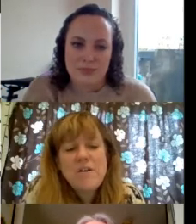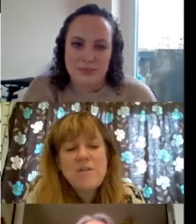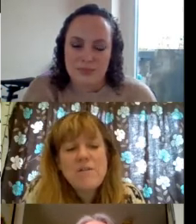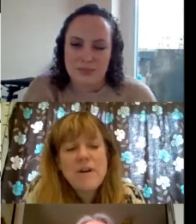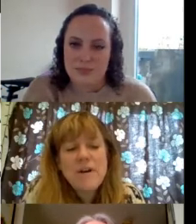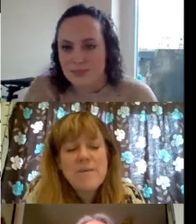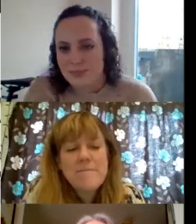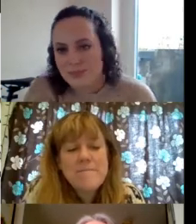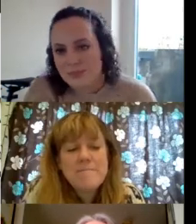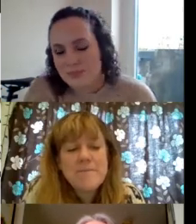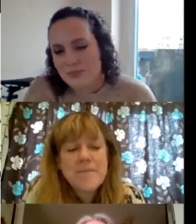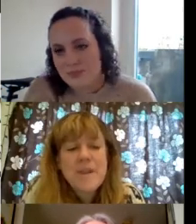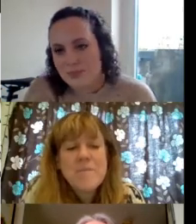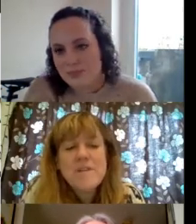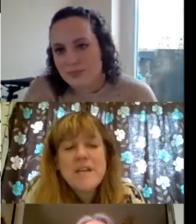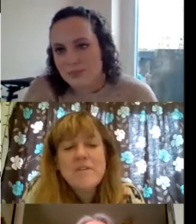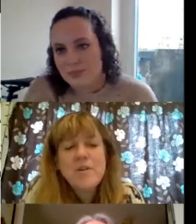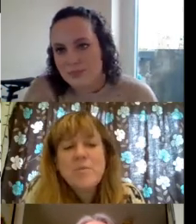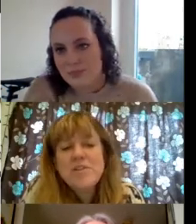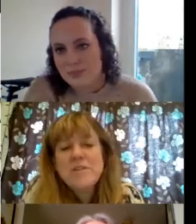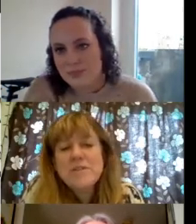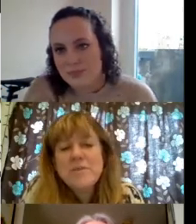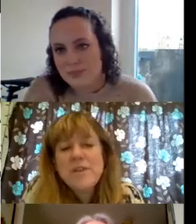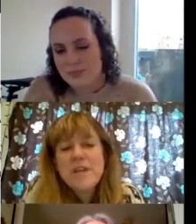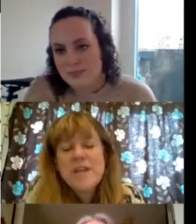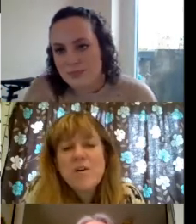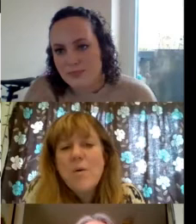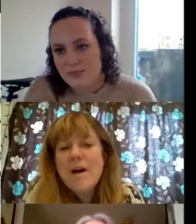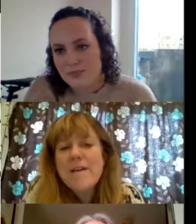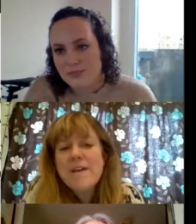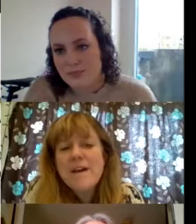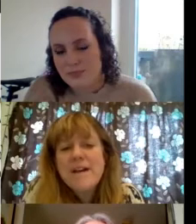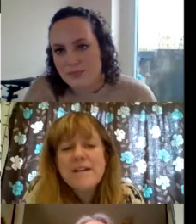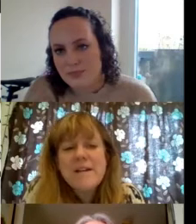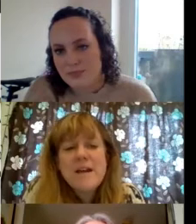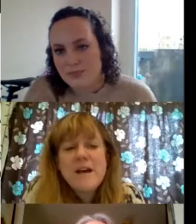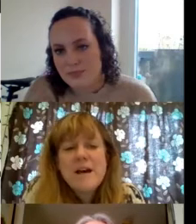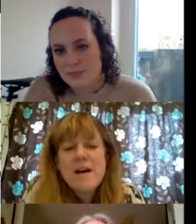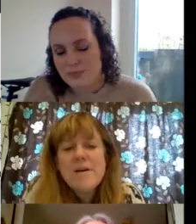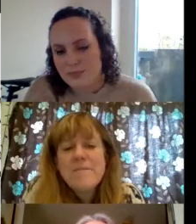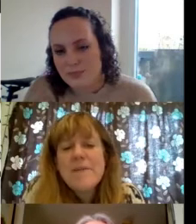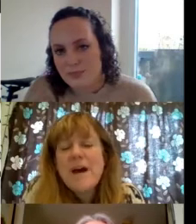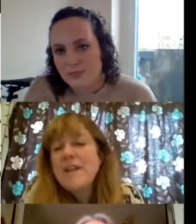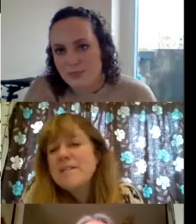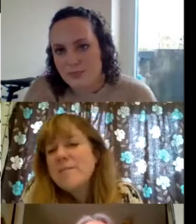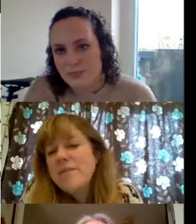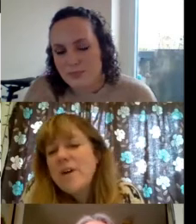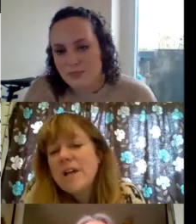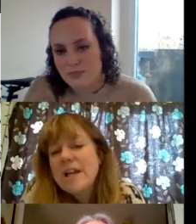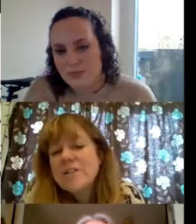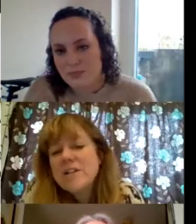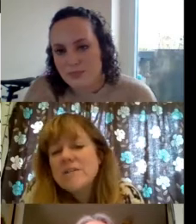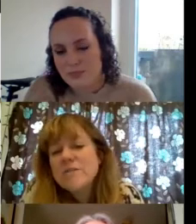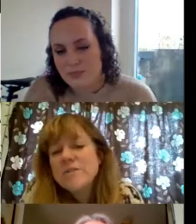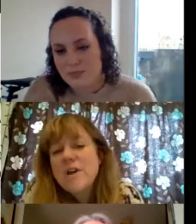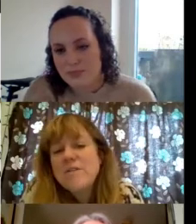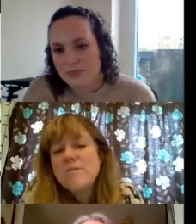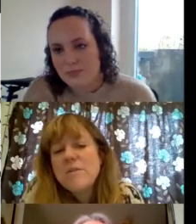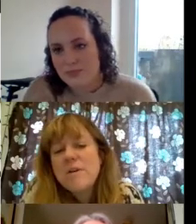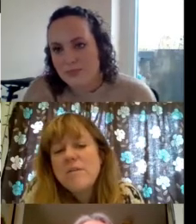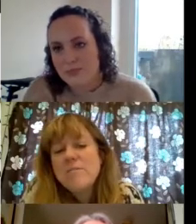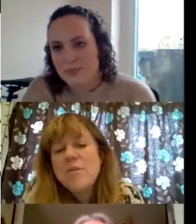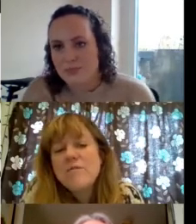day of material produced for the choir there, and then some of our collection is